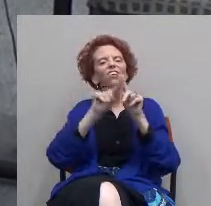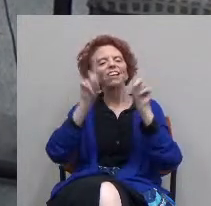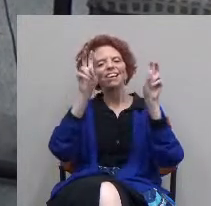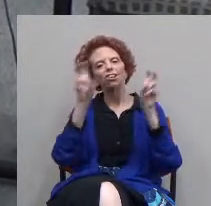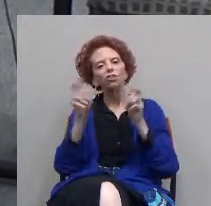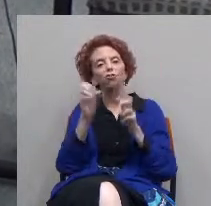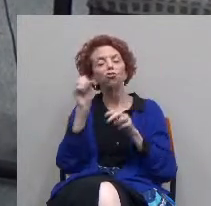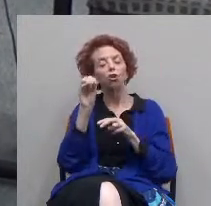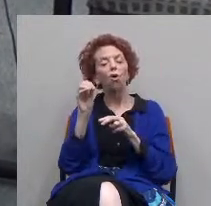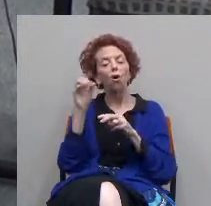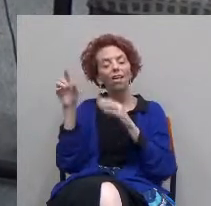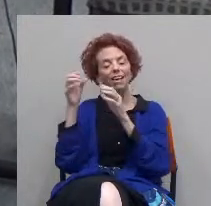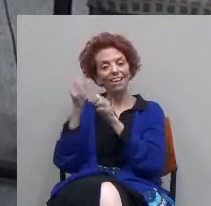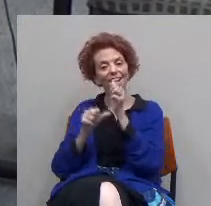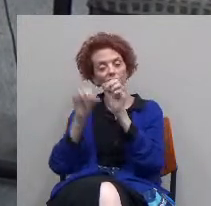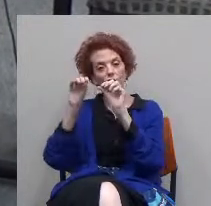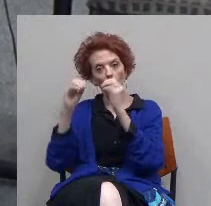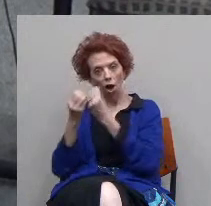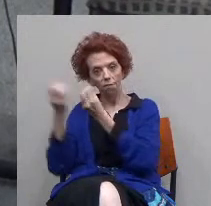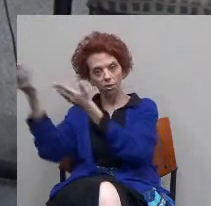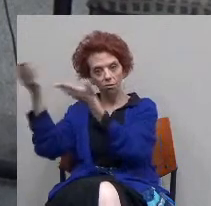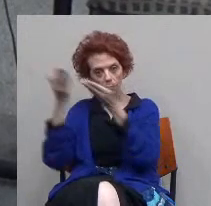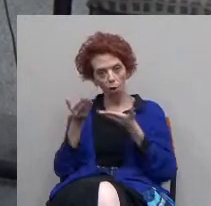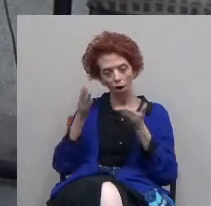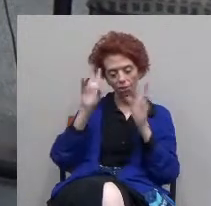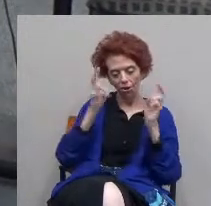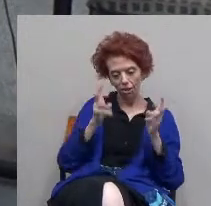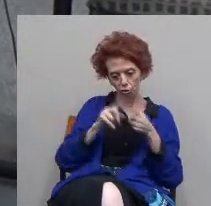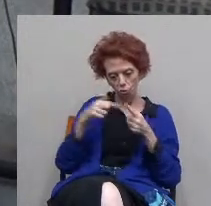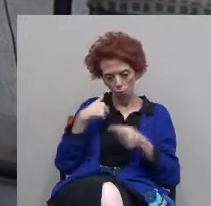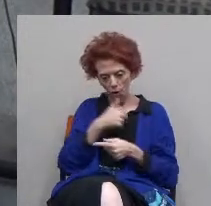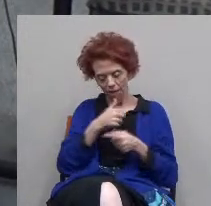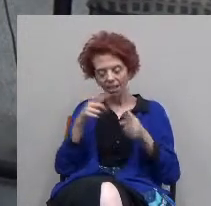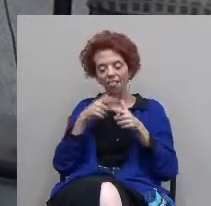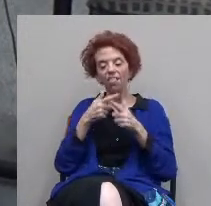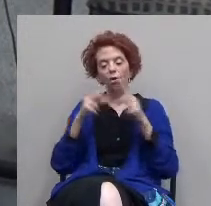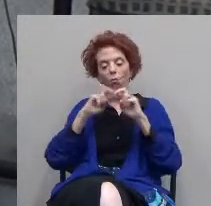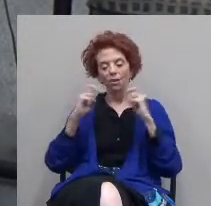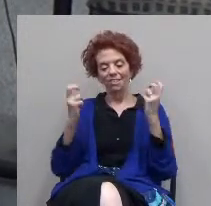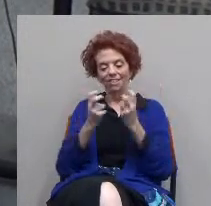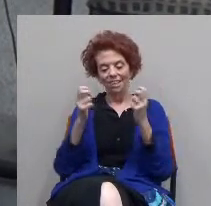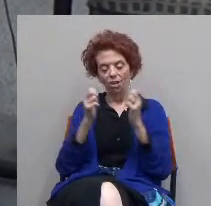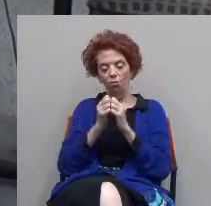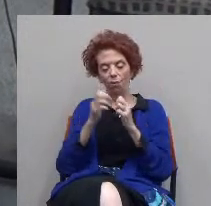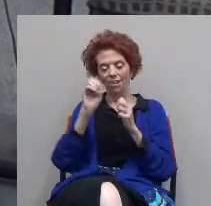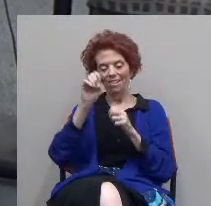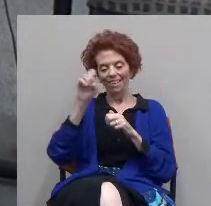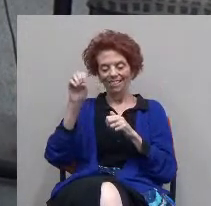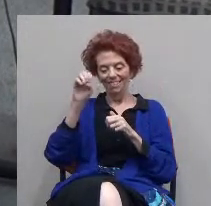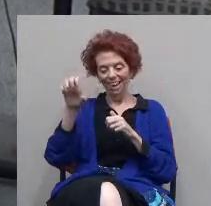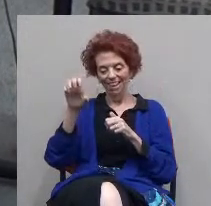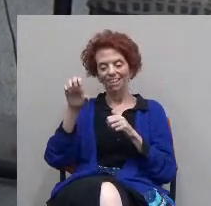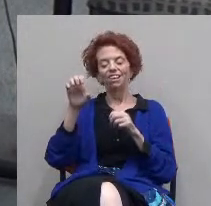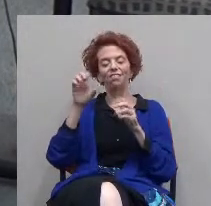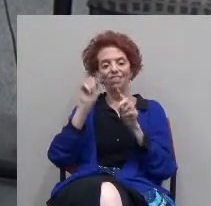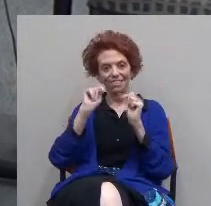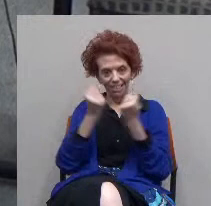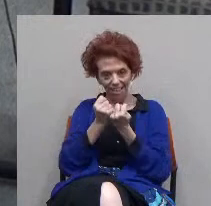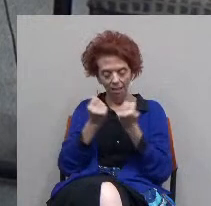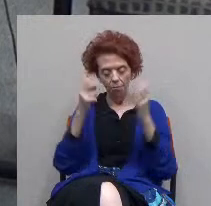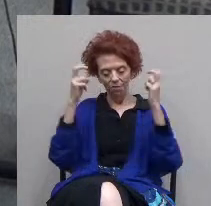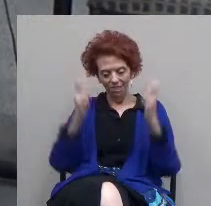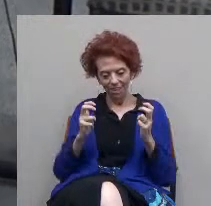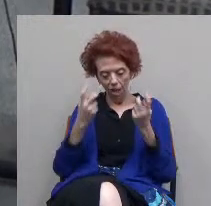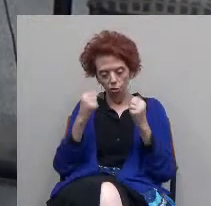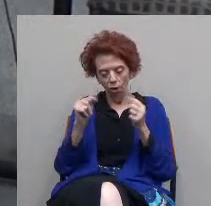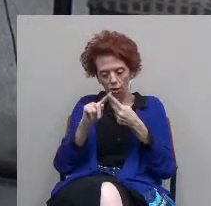offices bubble up their issues and concerns to us. We then take that with our executive team at the department and we start prioritizing them and